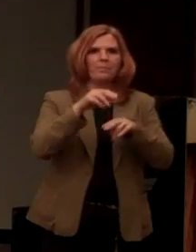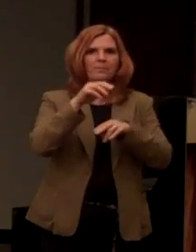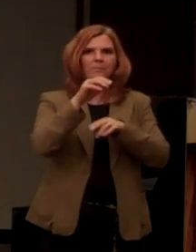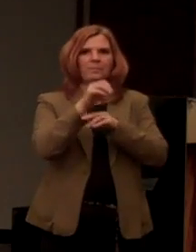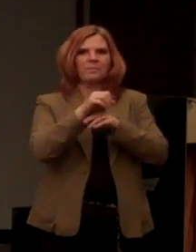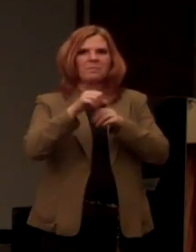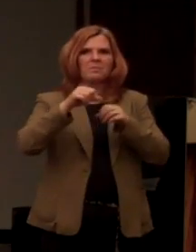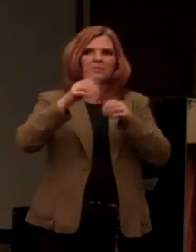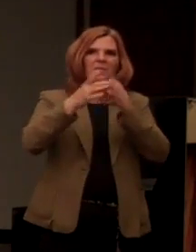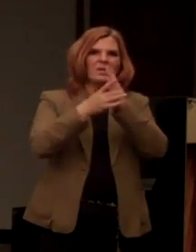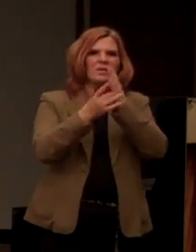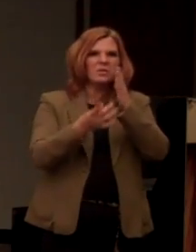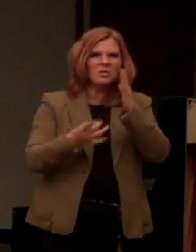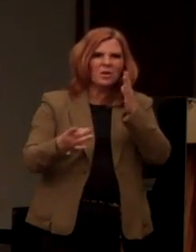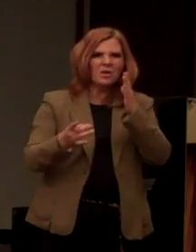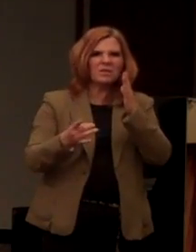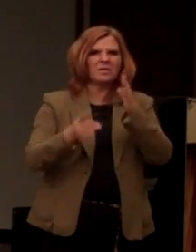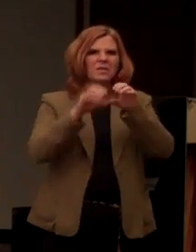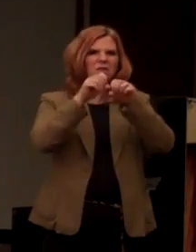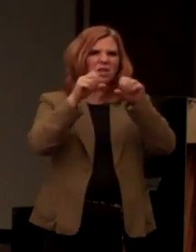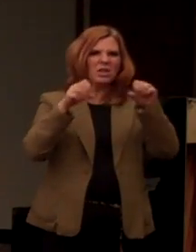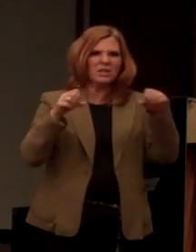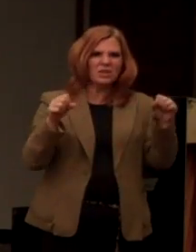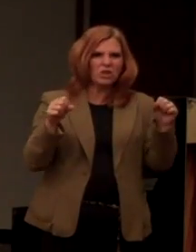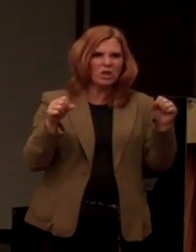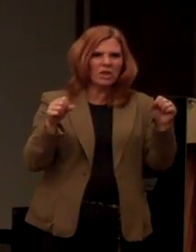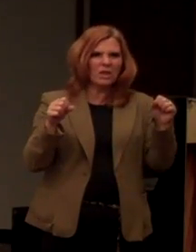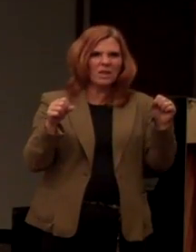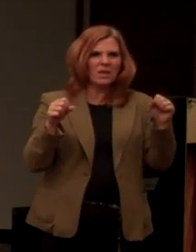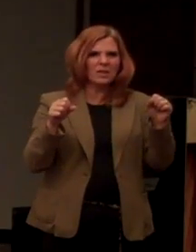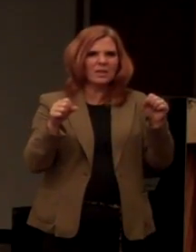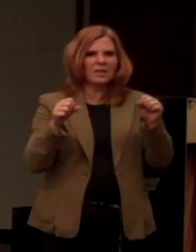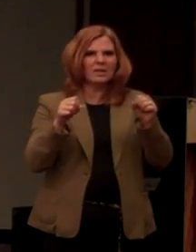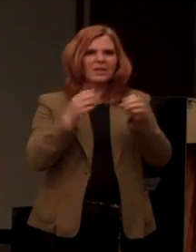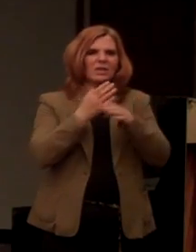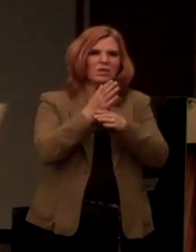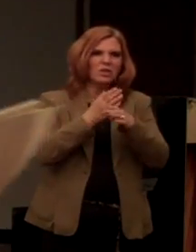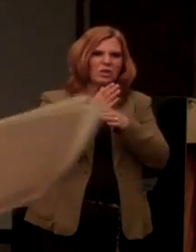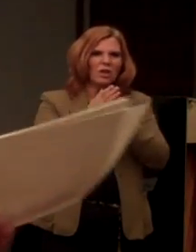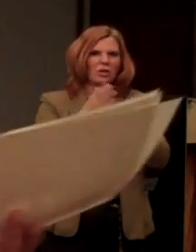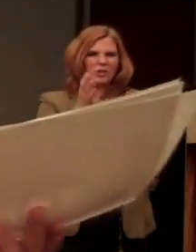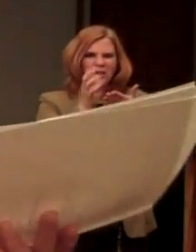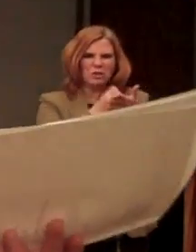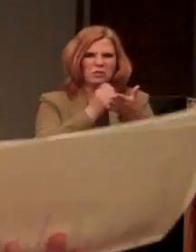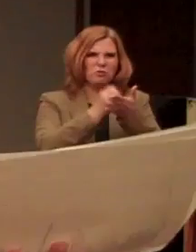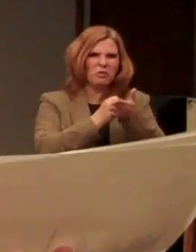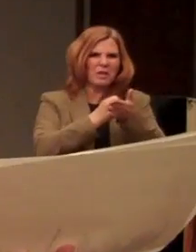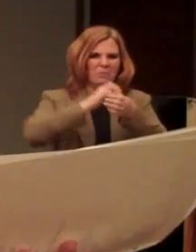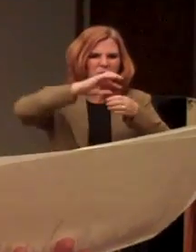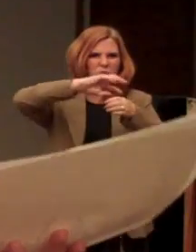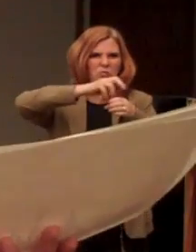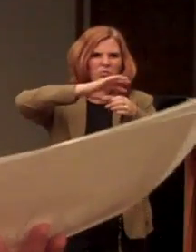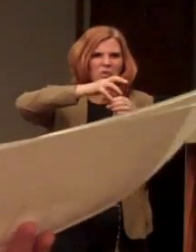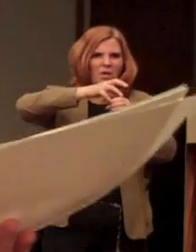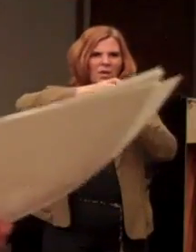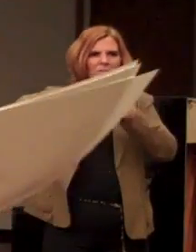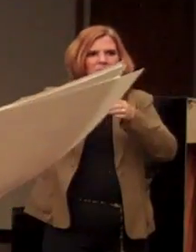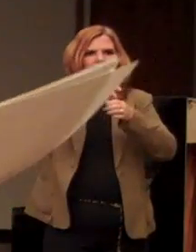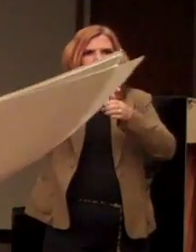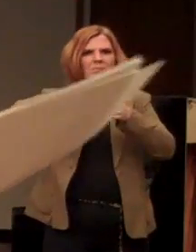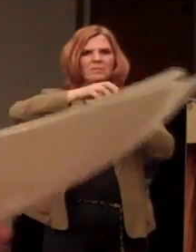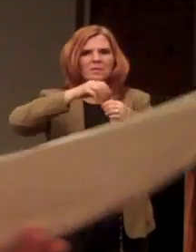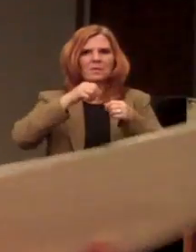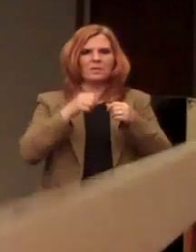sarsaparilla, sashes, sauce bowls, sausages, sawmills, scales, scraper plates, screw tops, seals, sewing